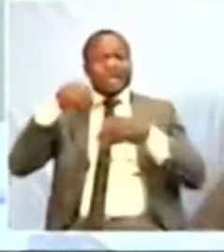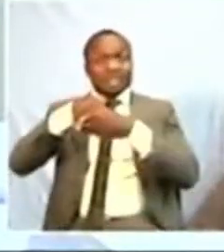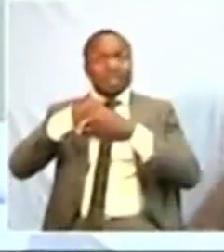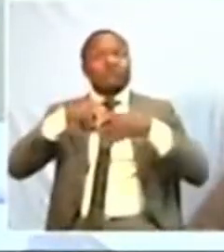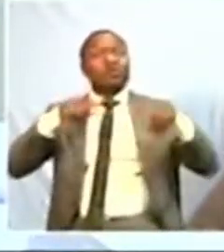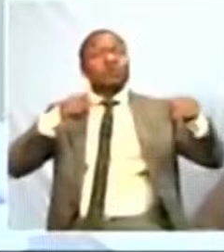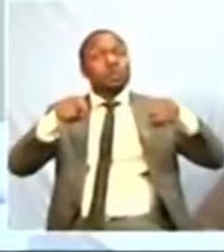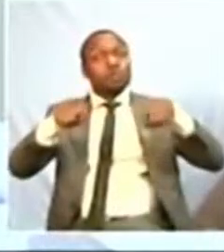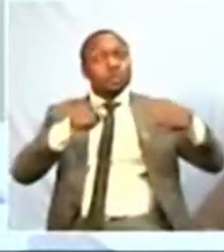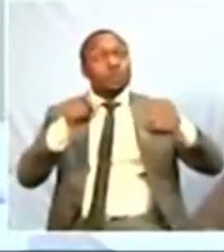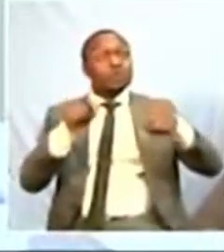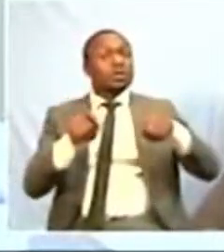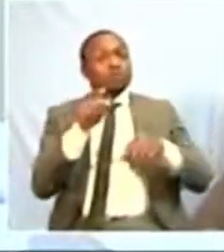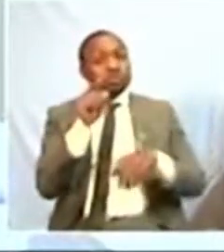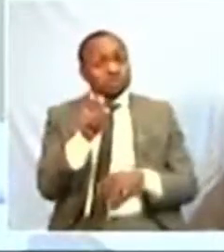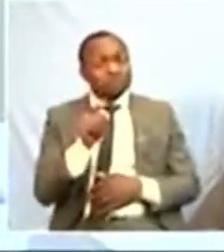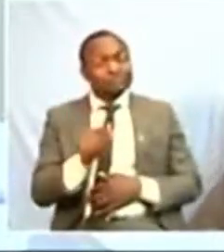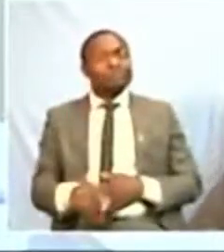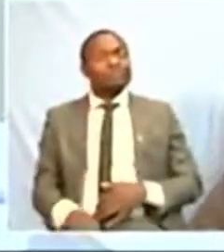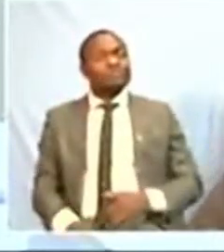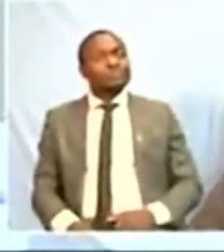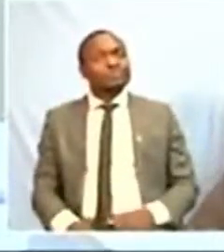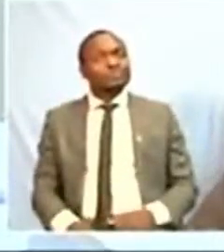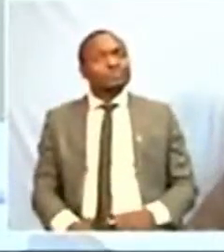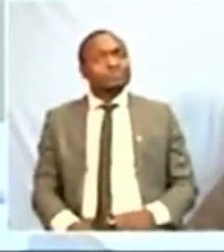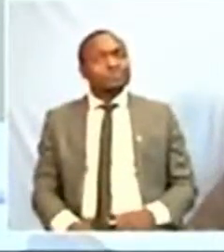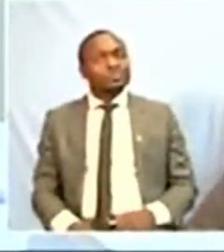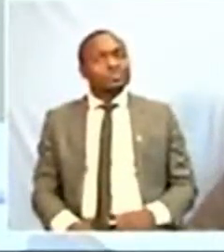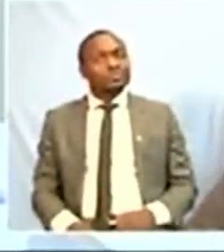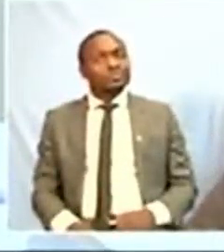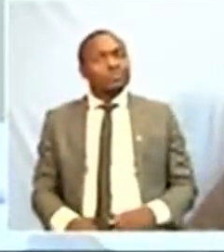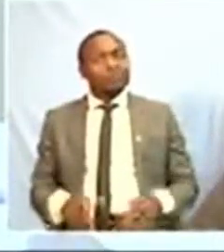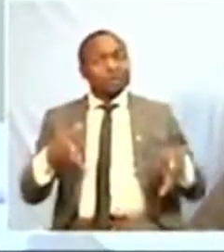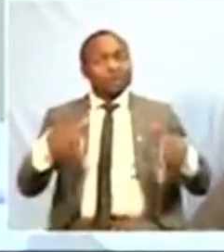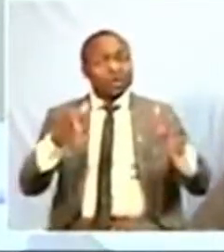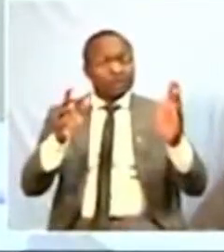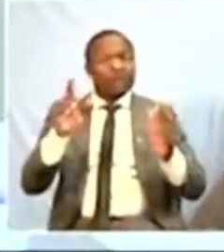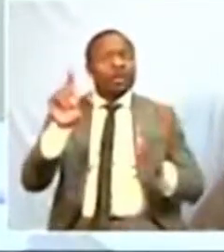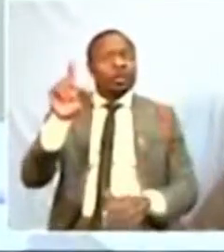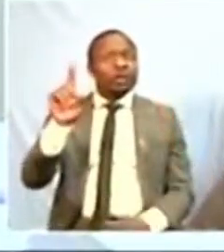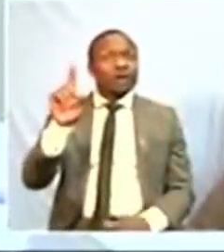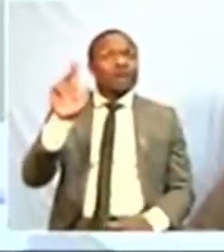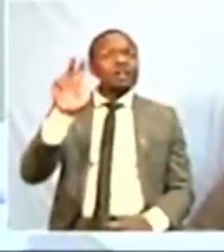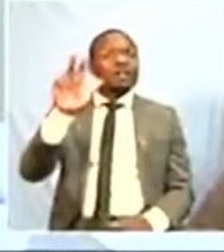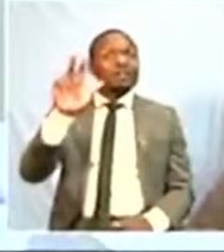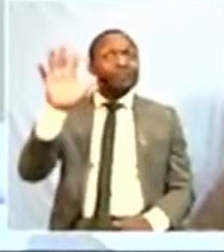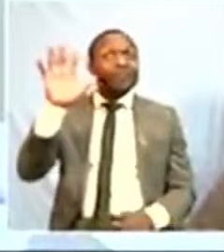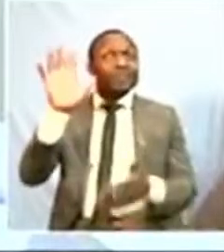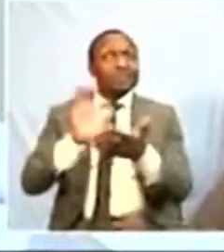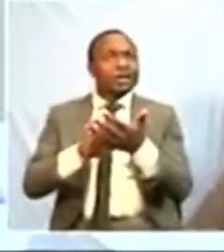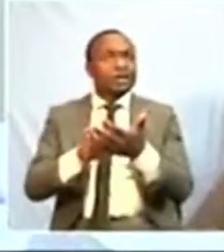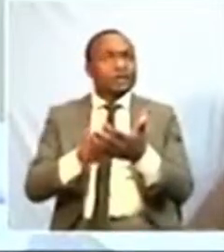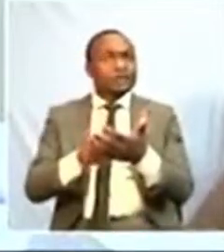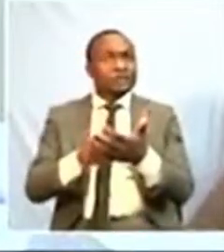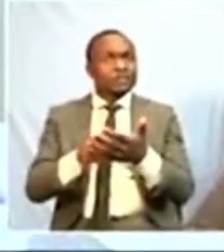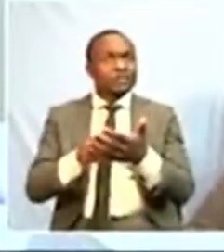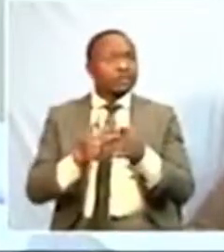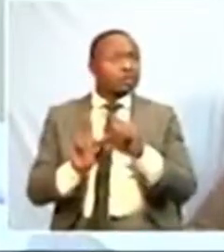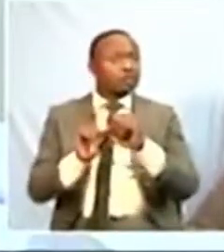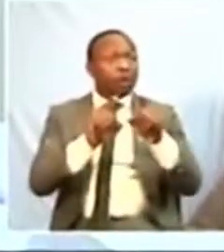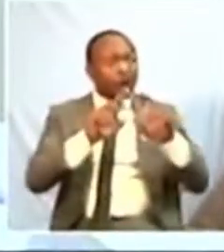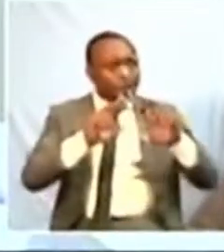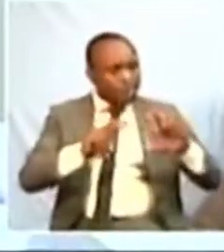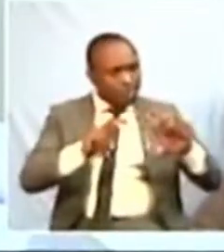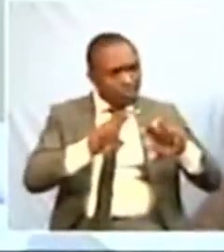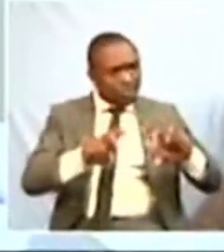control. You went after to authorize the 135,000. You went to check that